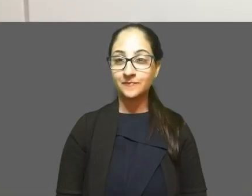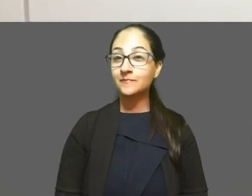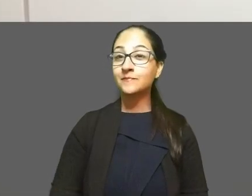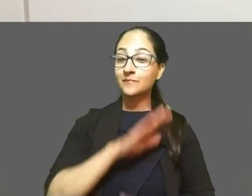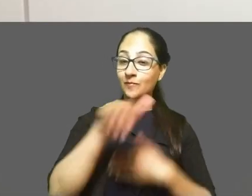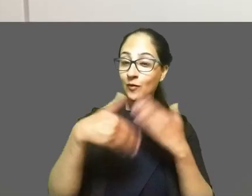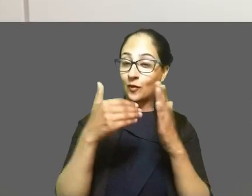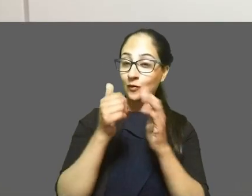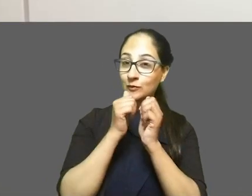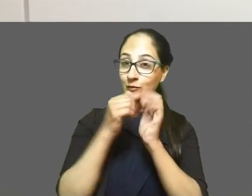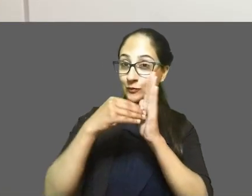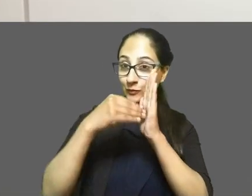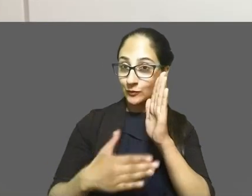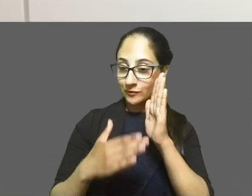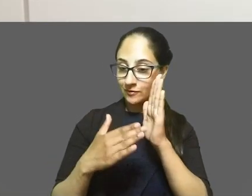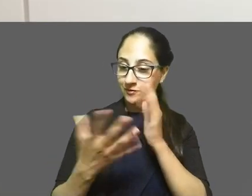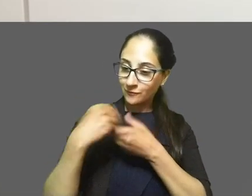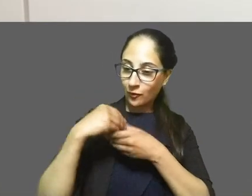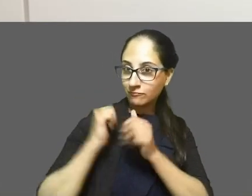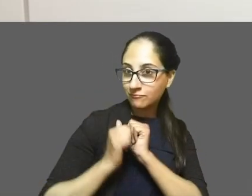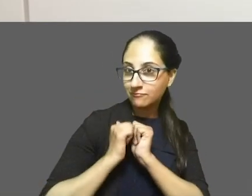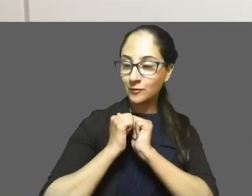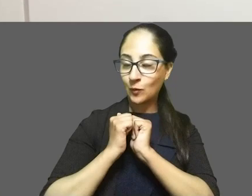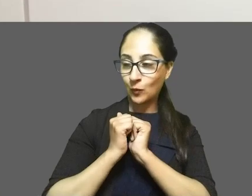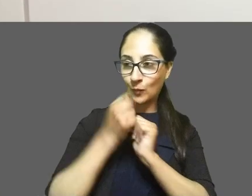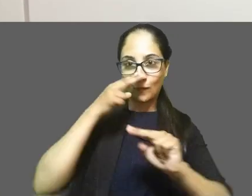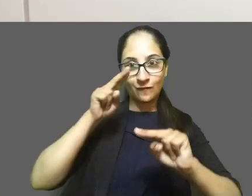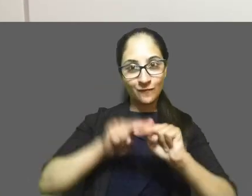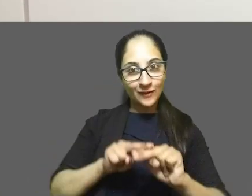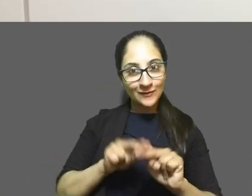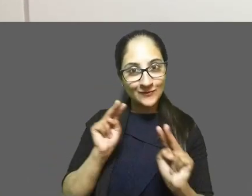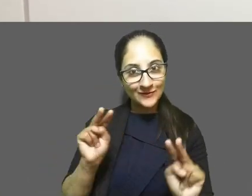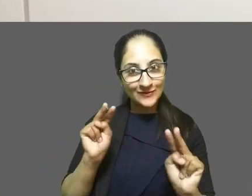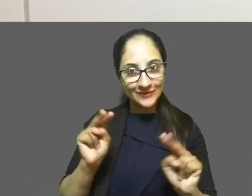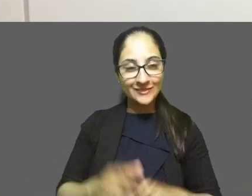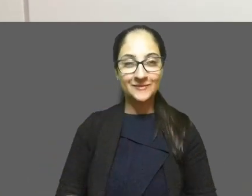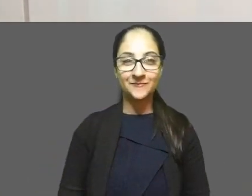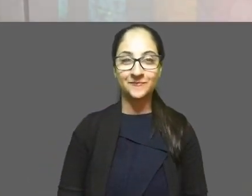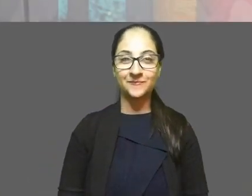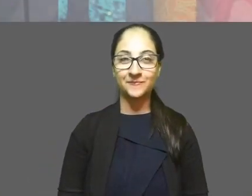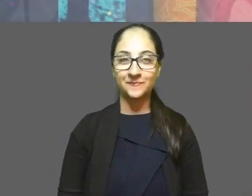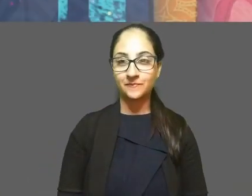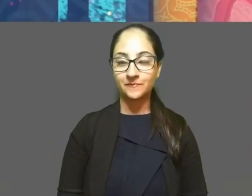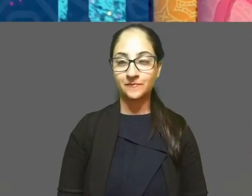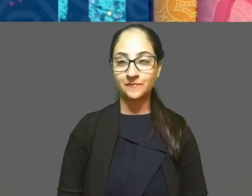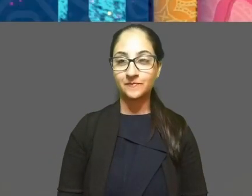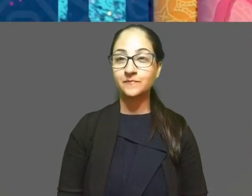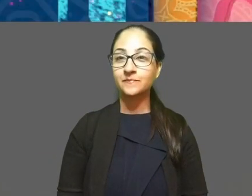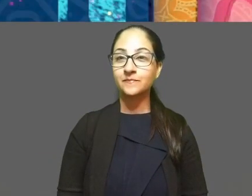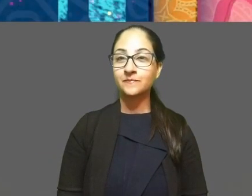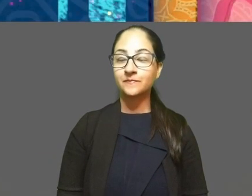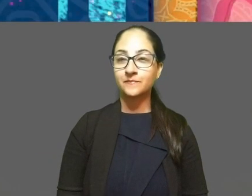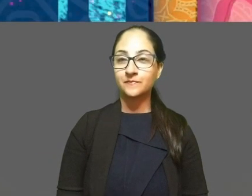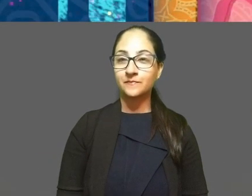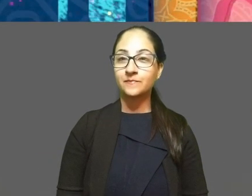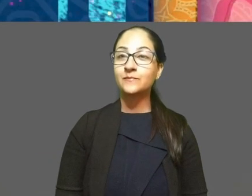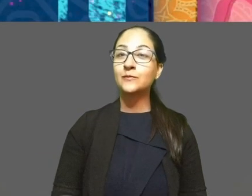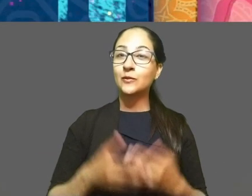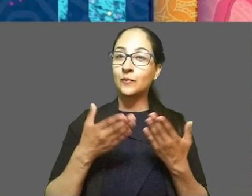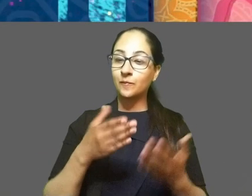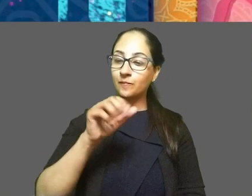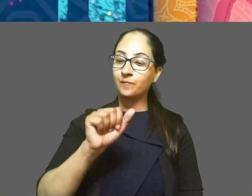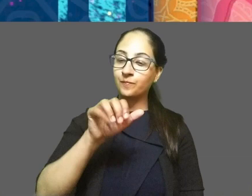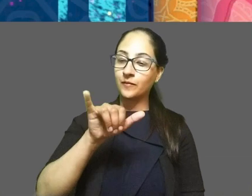Thank you once again to all of the participants for a great, great, very entertaining game. We'll be ending with